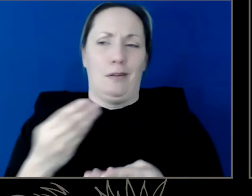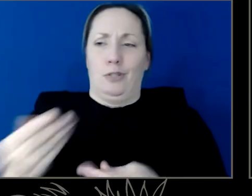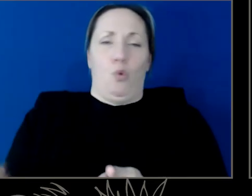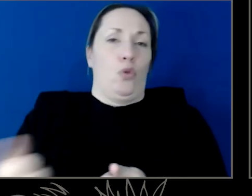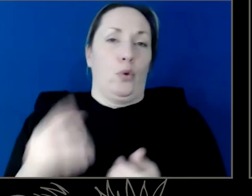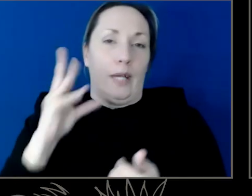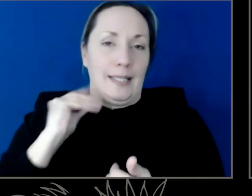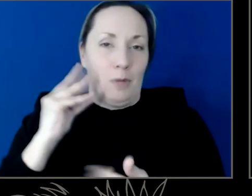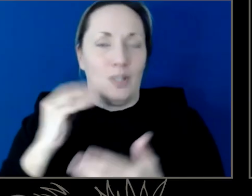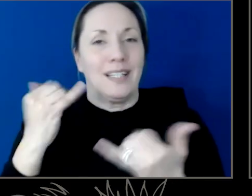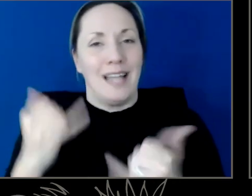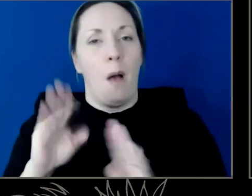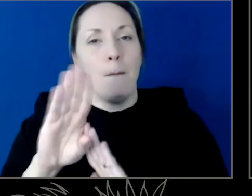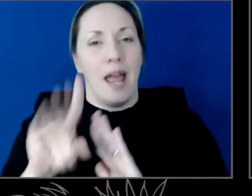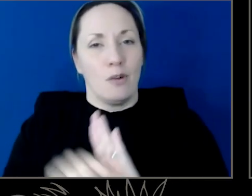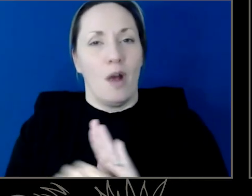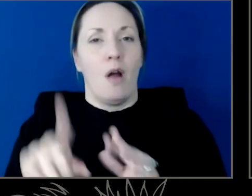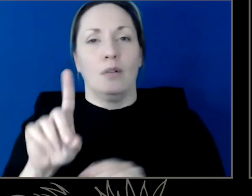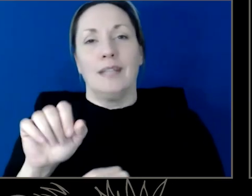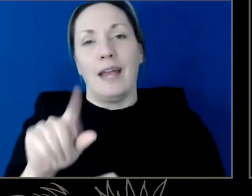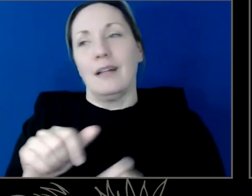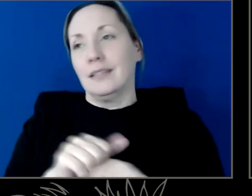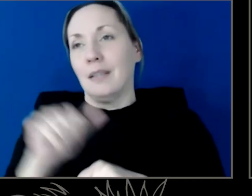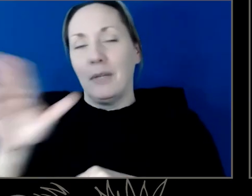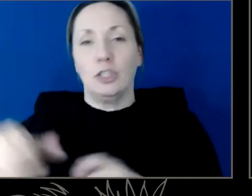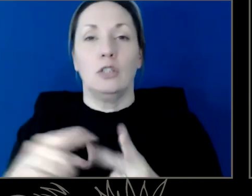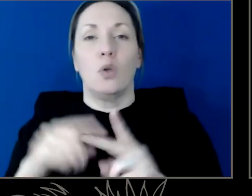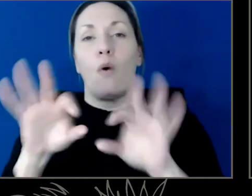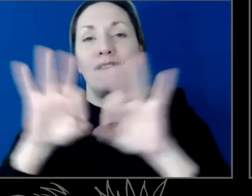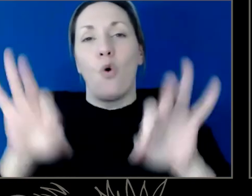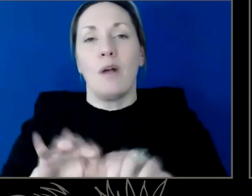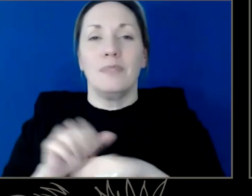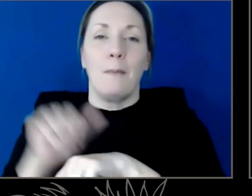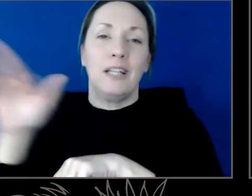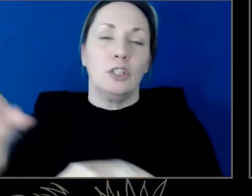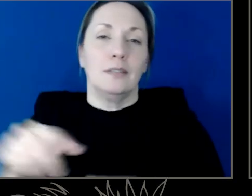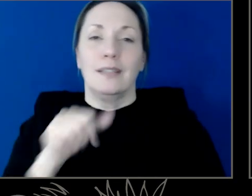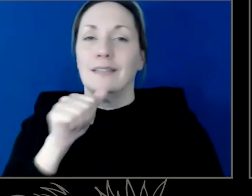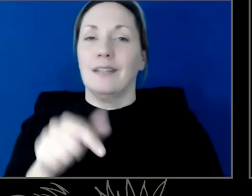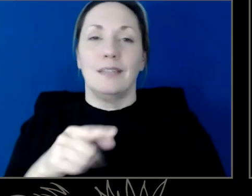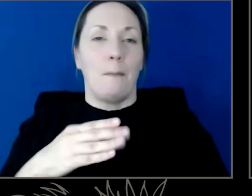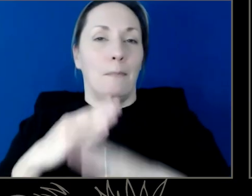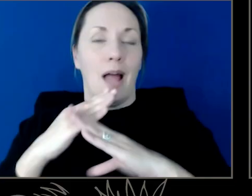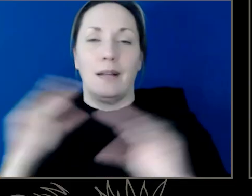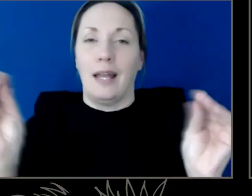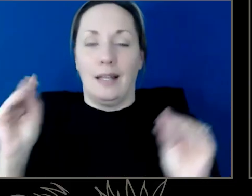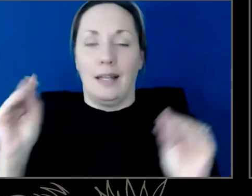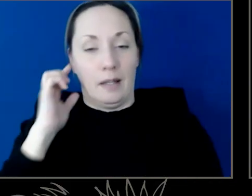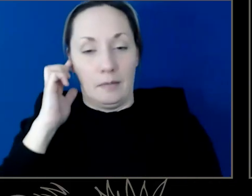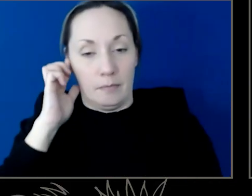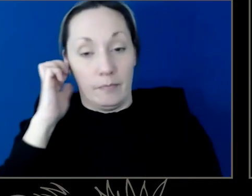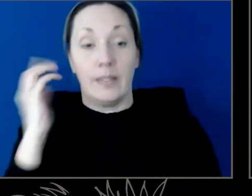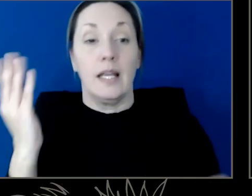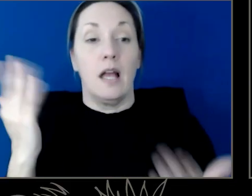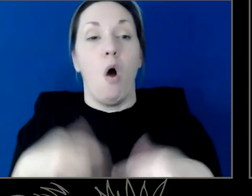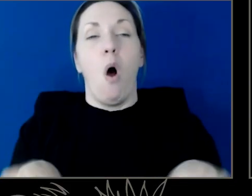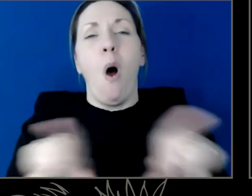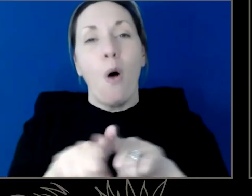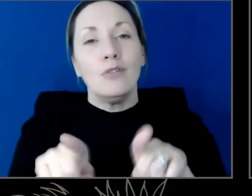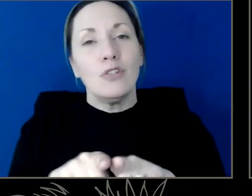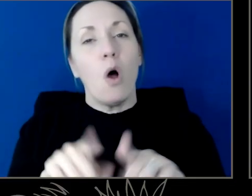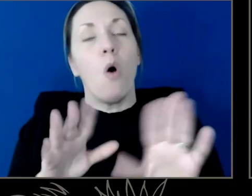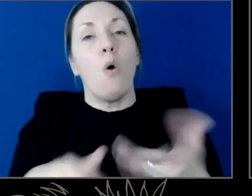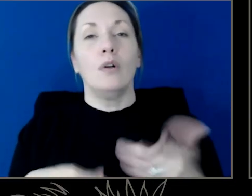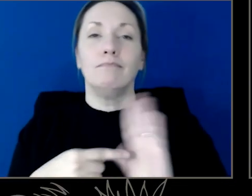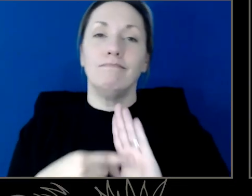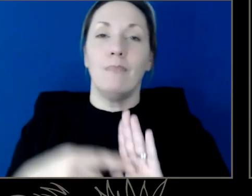because like I just said, you can now do background data submissions or form submissions without it blocking anything.